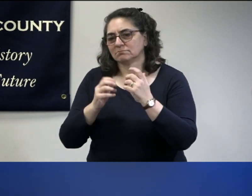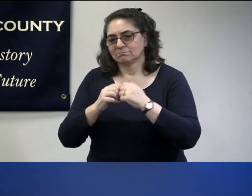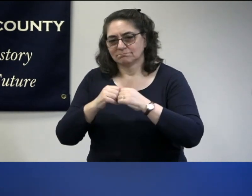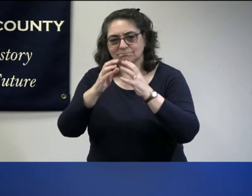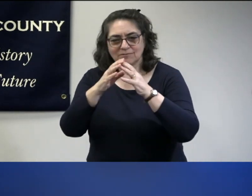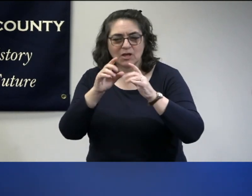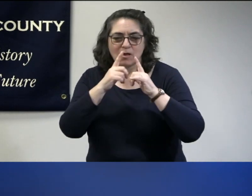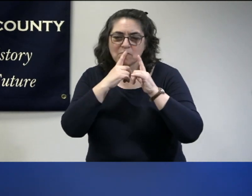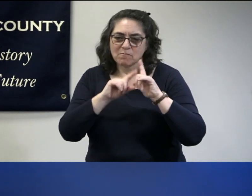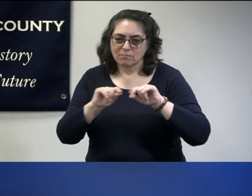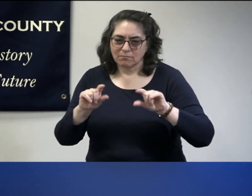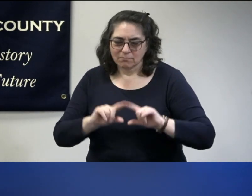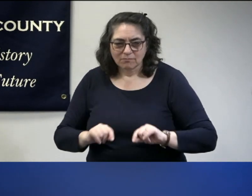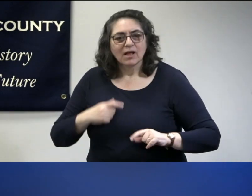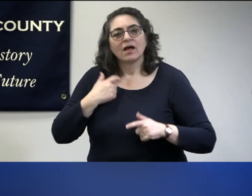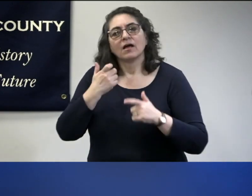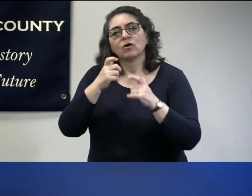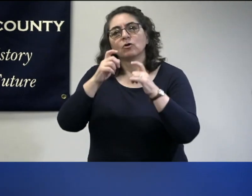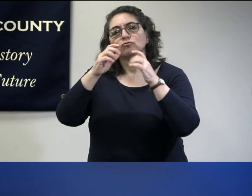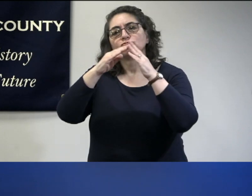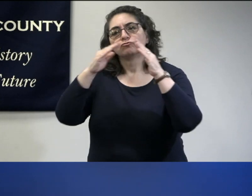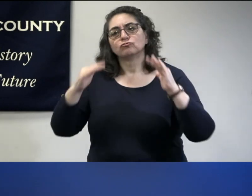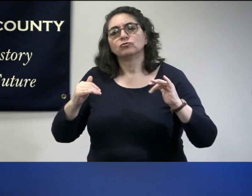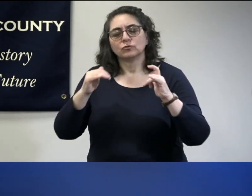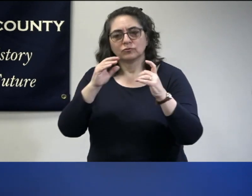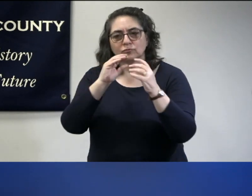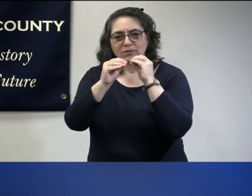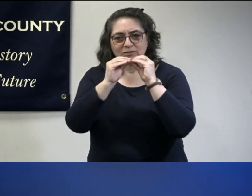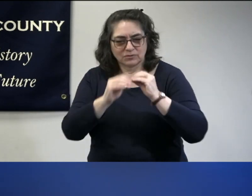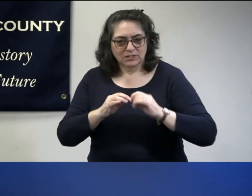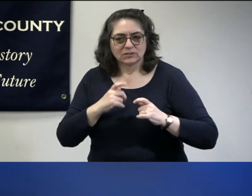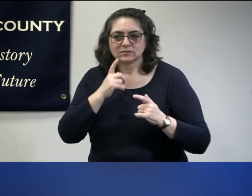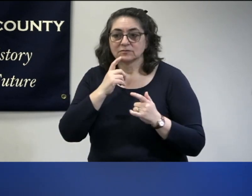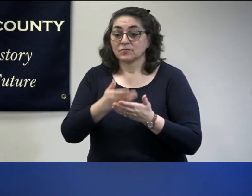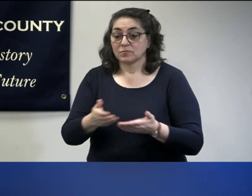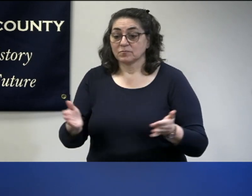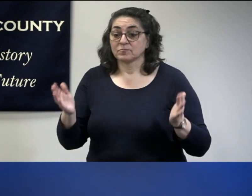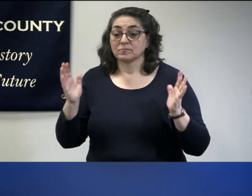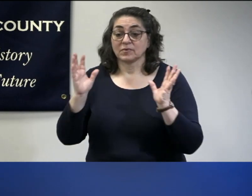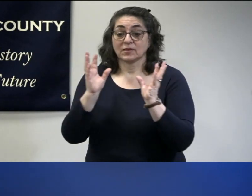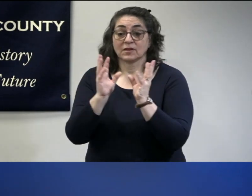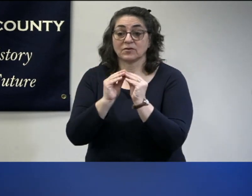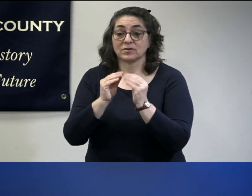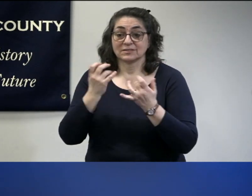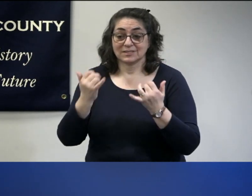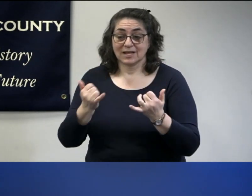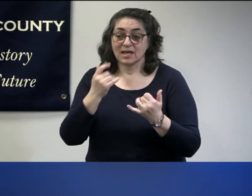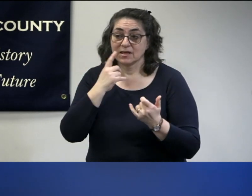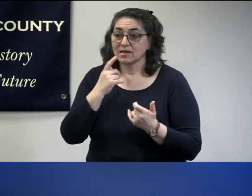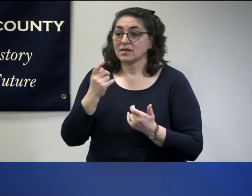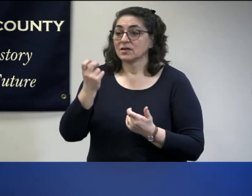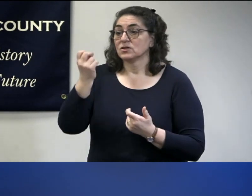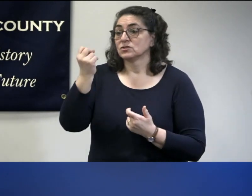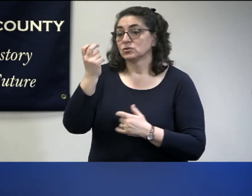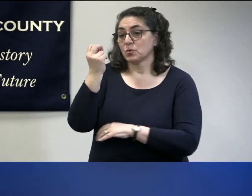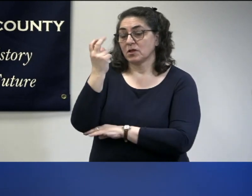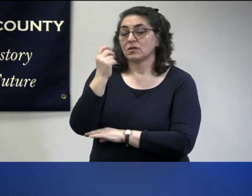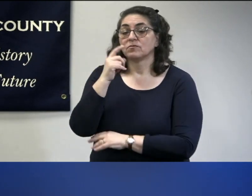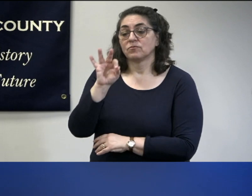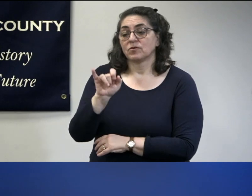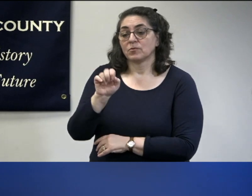project manual, plans, and specifications. The public hearing is being held today, 12 noon, February